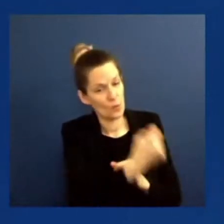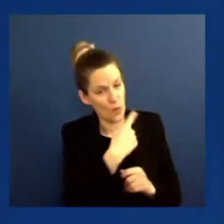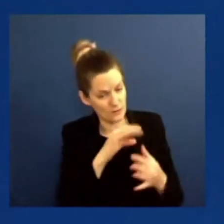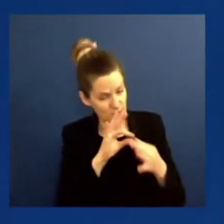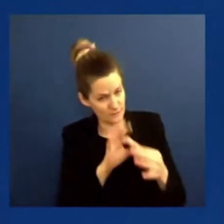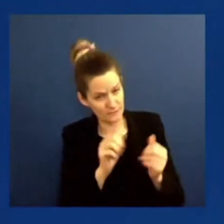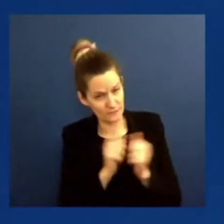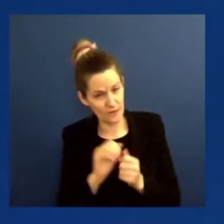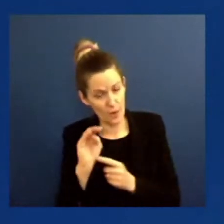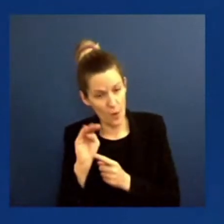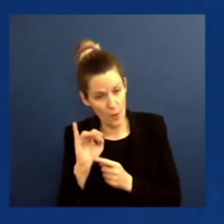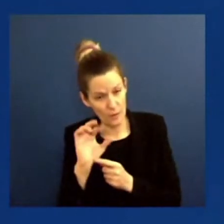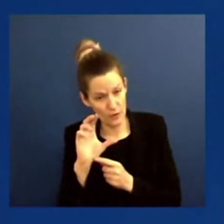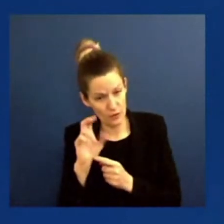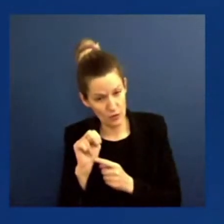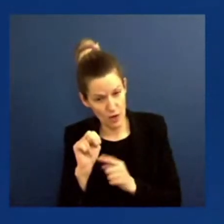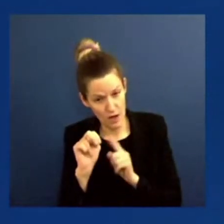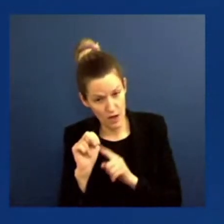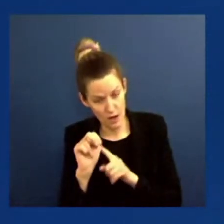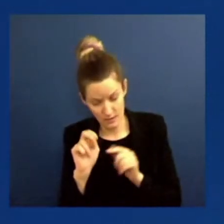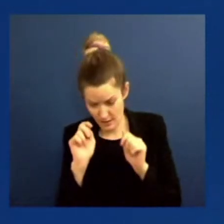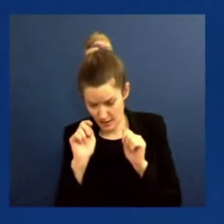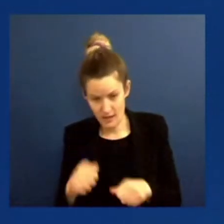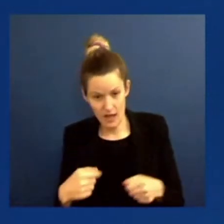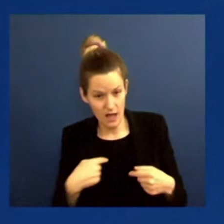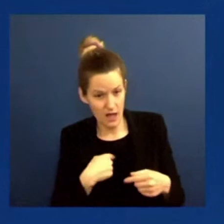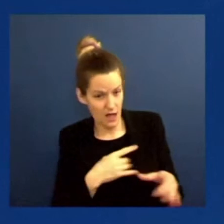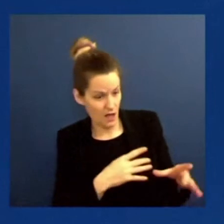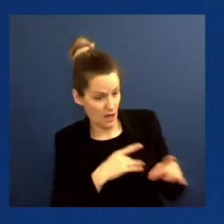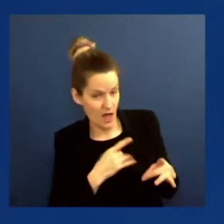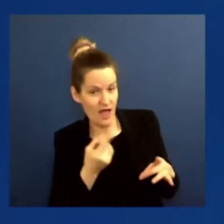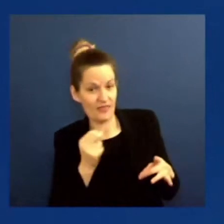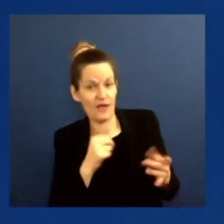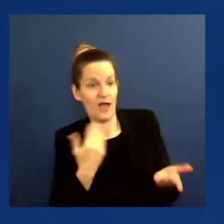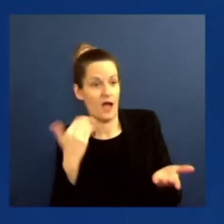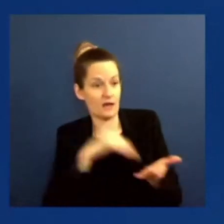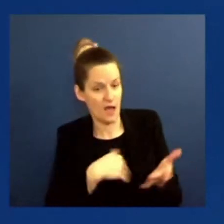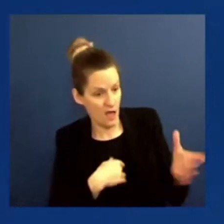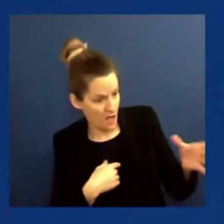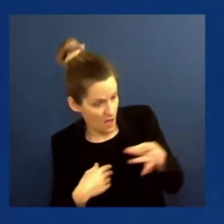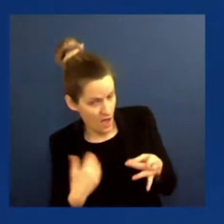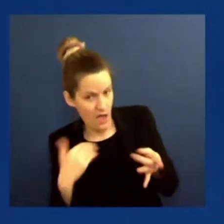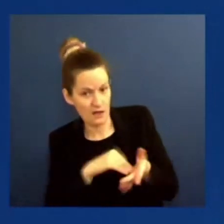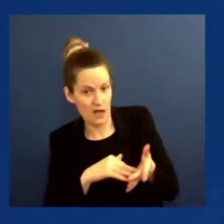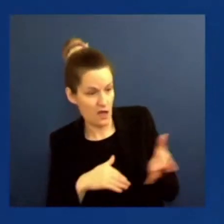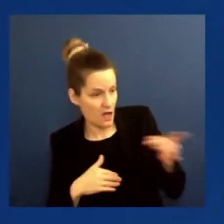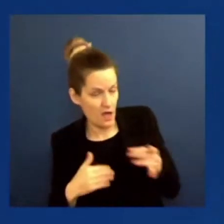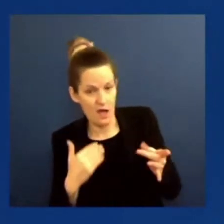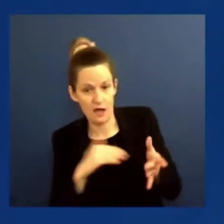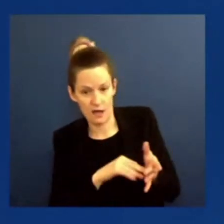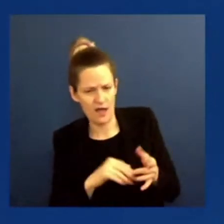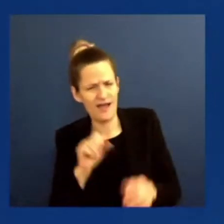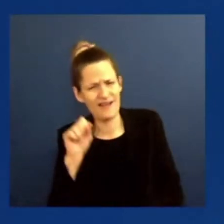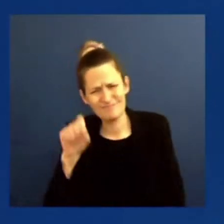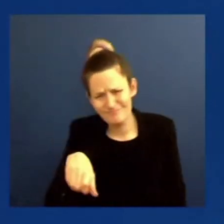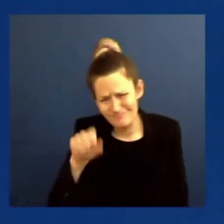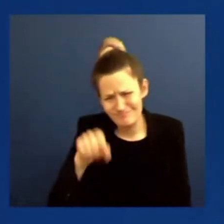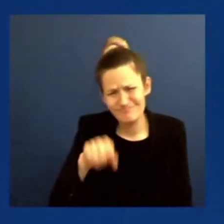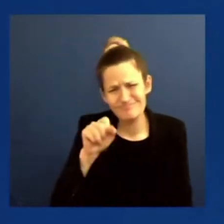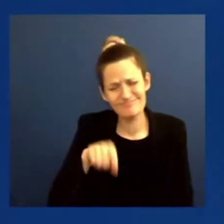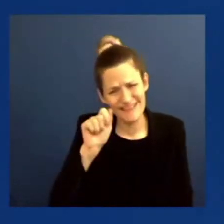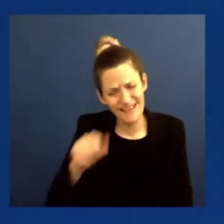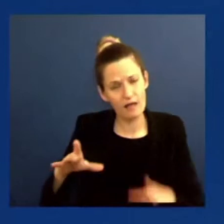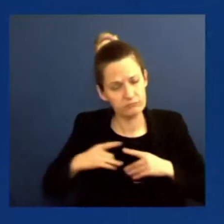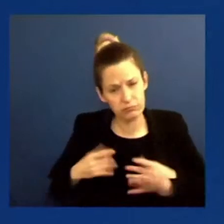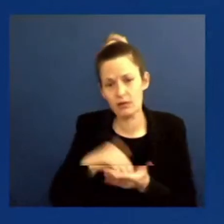get infected again? Sure, there are reinfections, but it is unlikely that if you mount a good immune response, at least over a